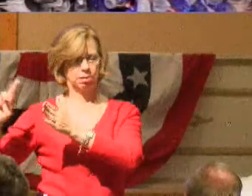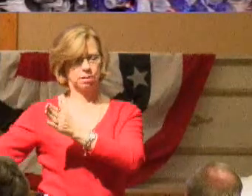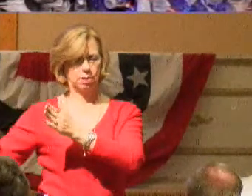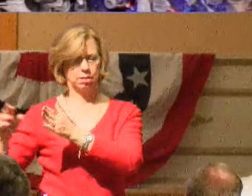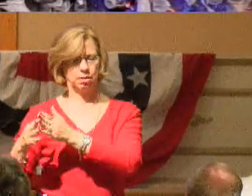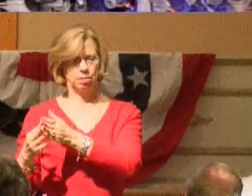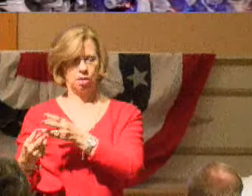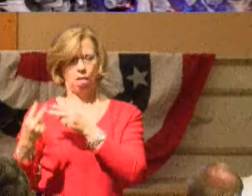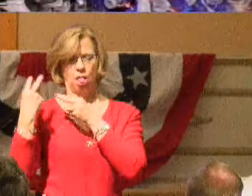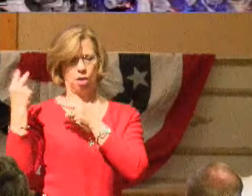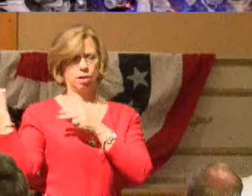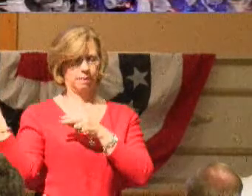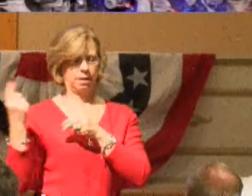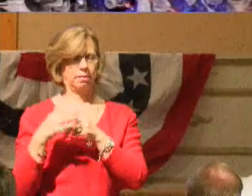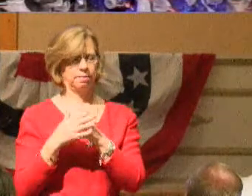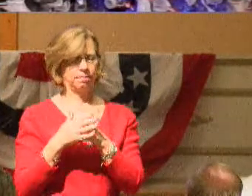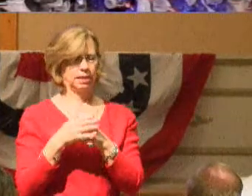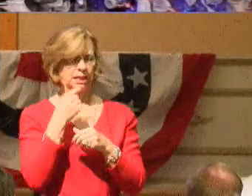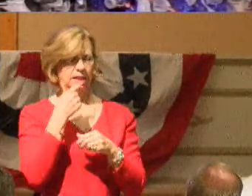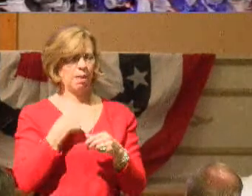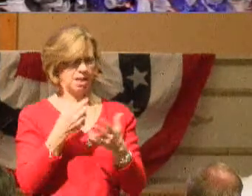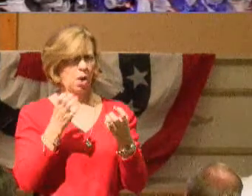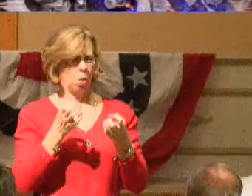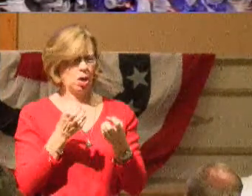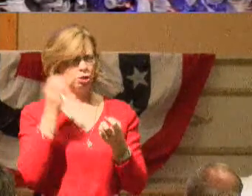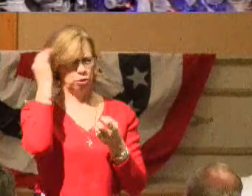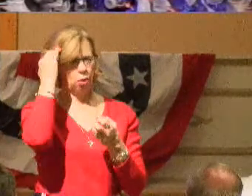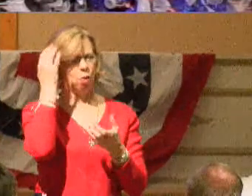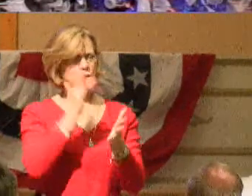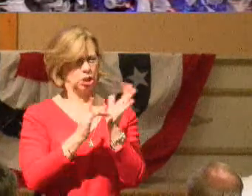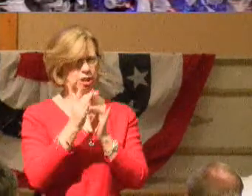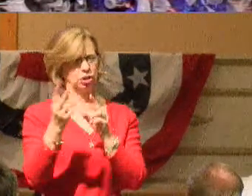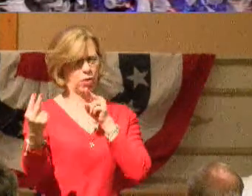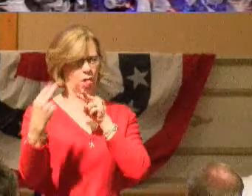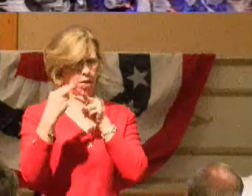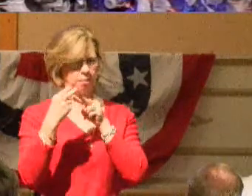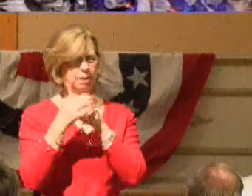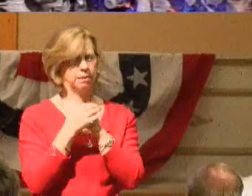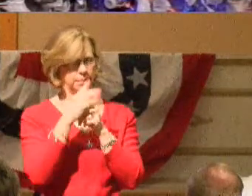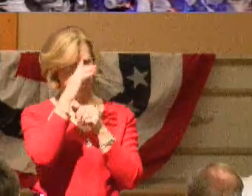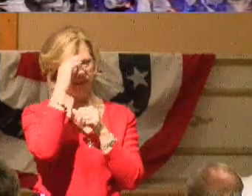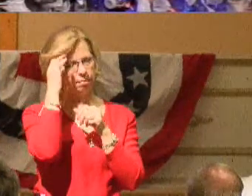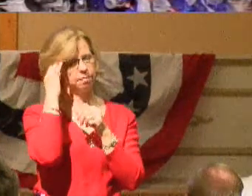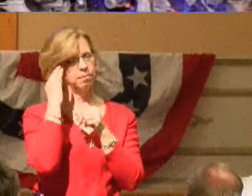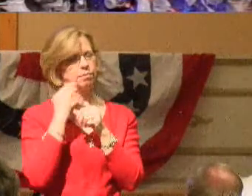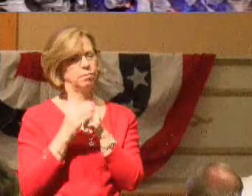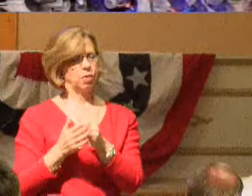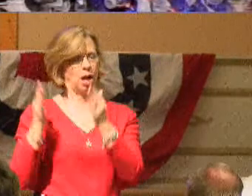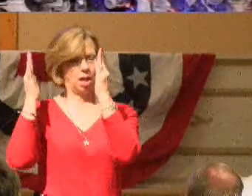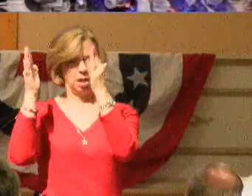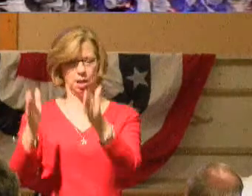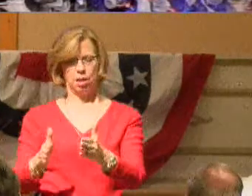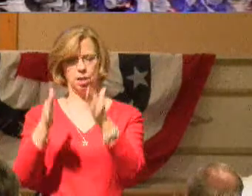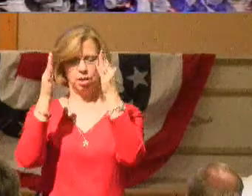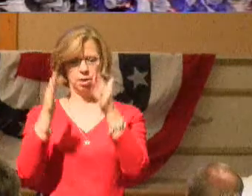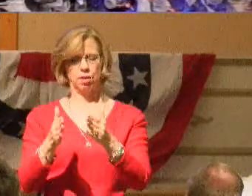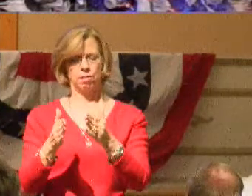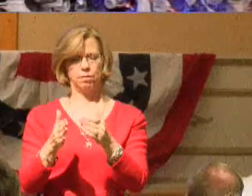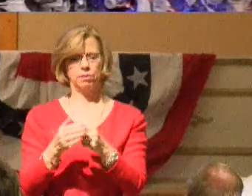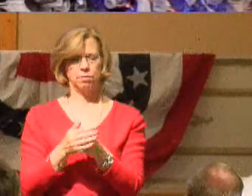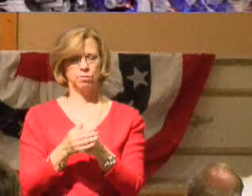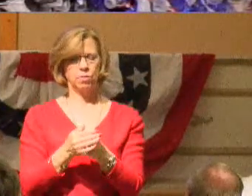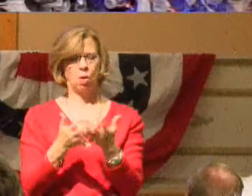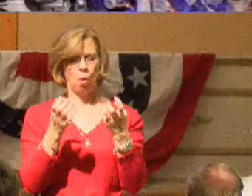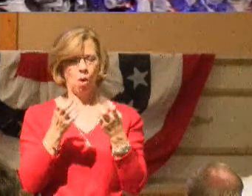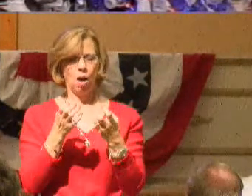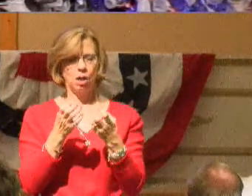look up and say, I don't know Jesus, just pray for me. Right here in front of me to my right. Anyone at all, look up and say, I